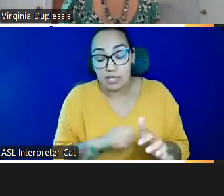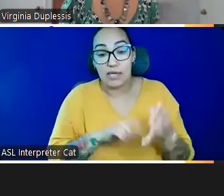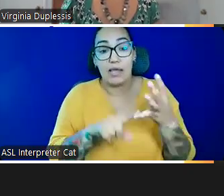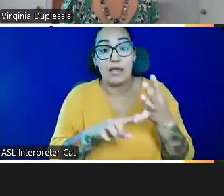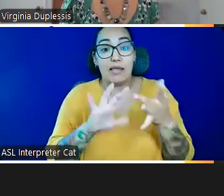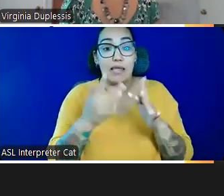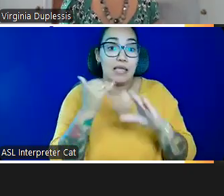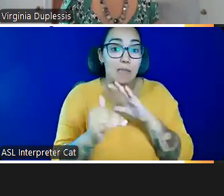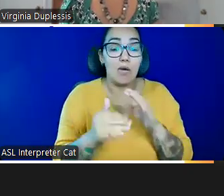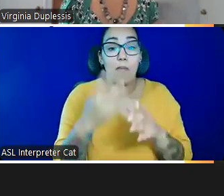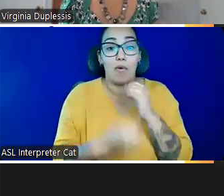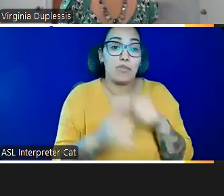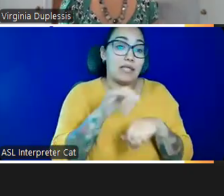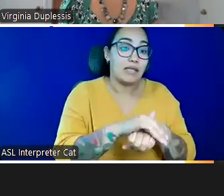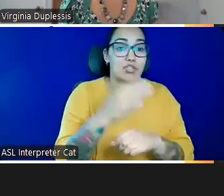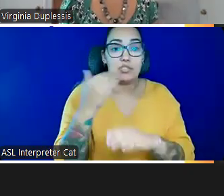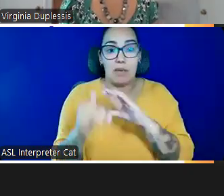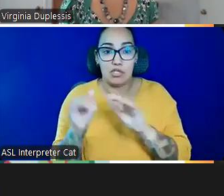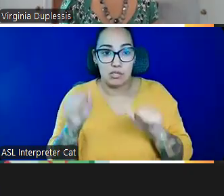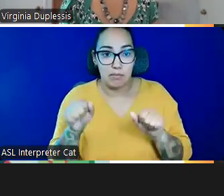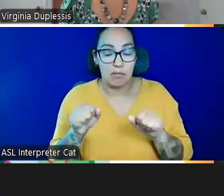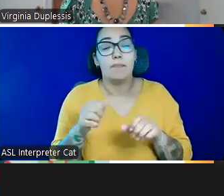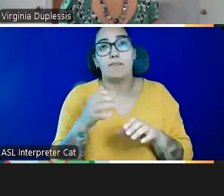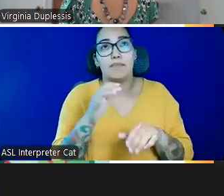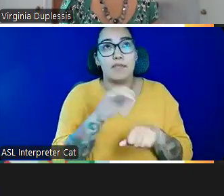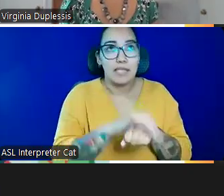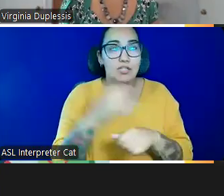in English and Spanish. Next slide, please.